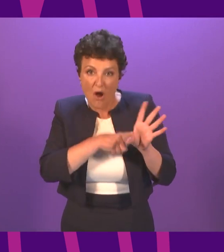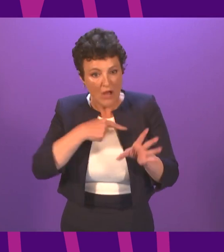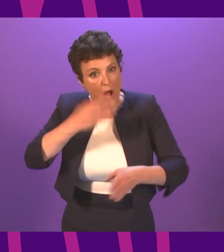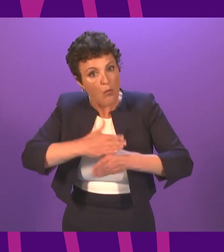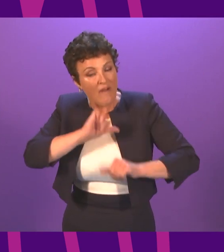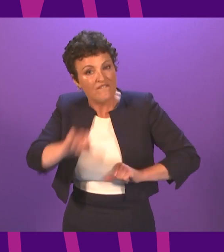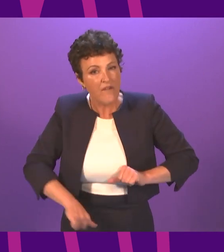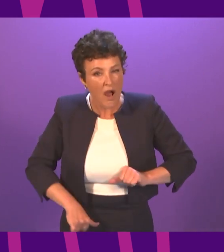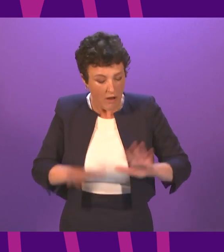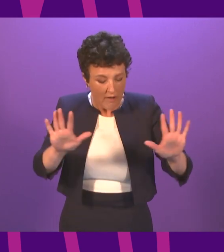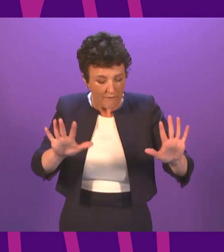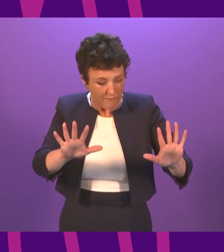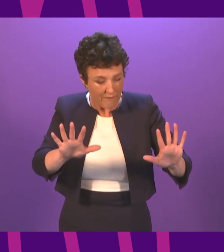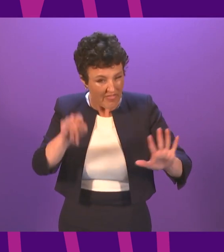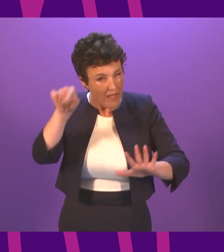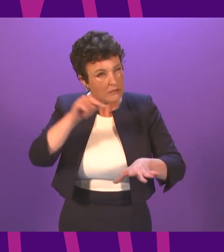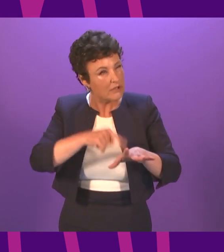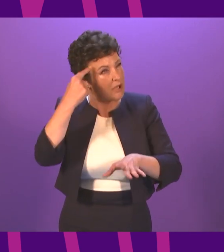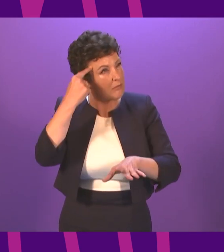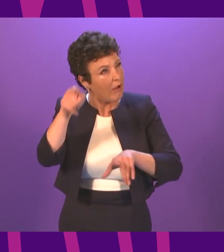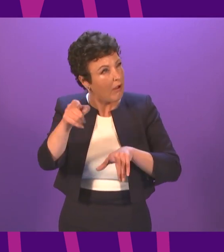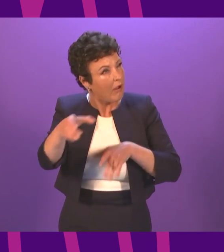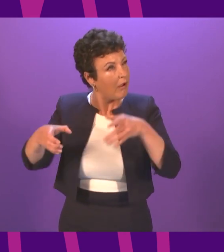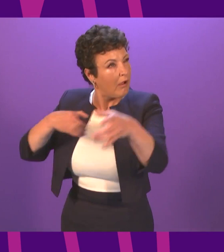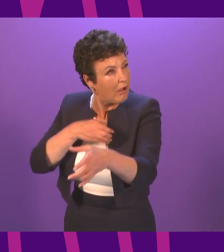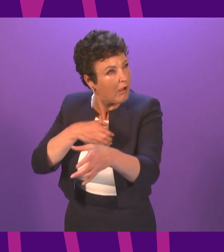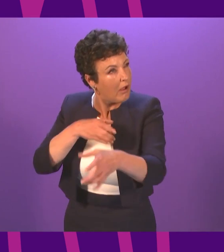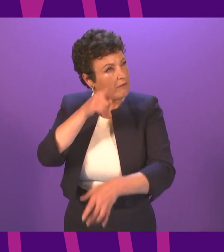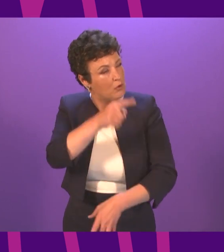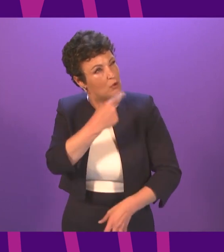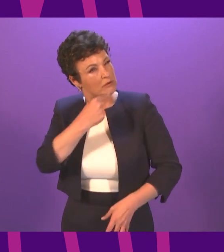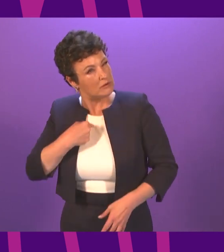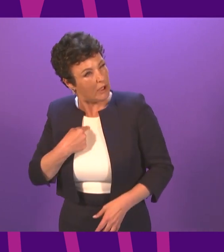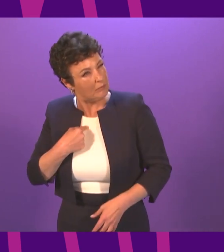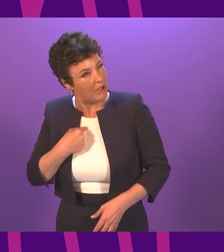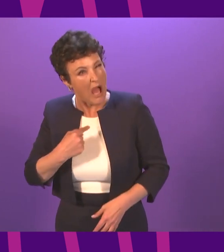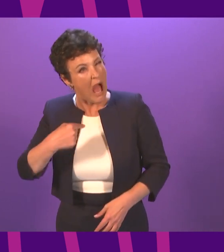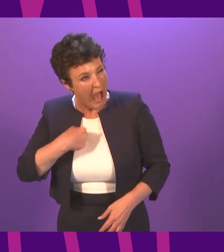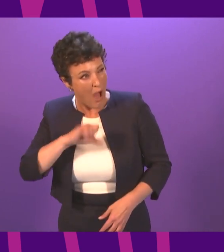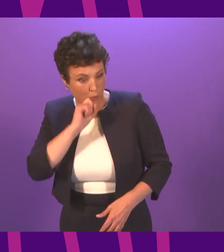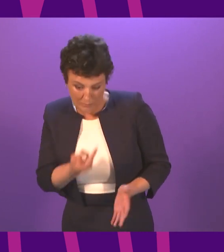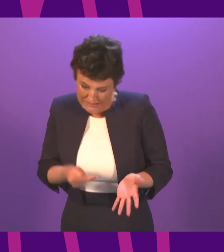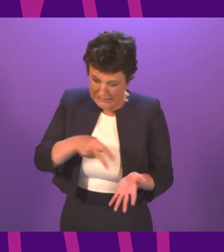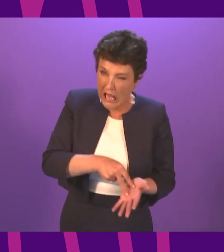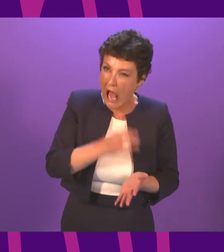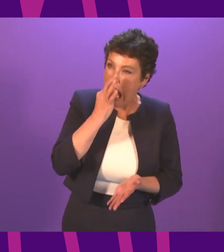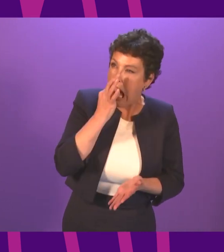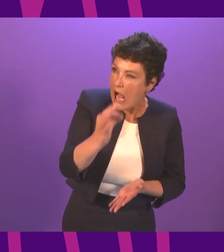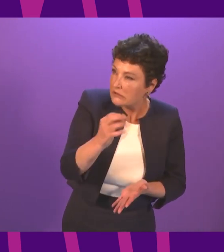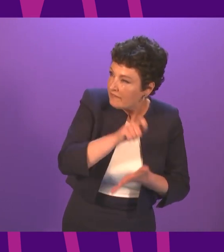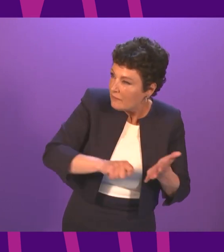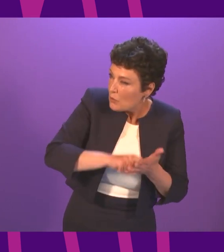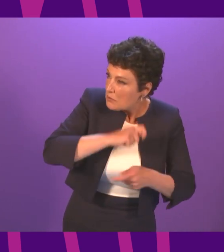then that one day I would be standing in our debating chamber appealing for votes to be Parliament's nominee for First Minister, I